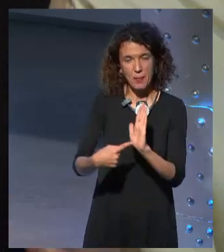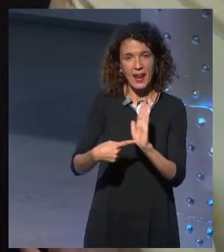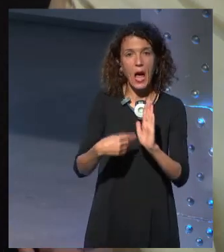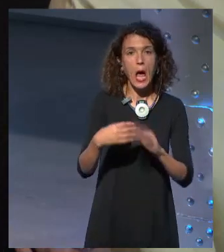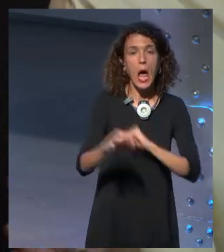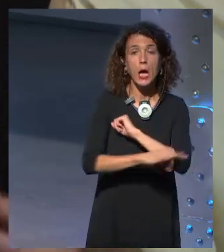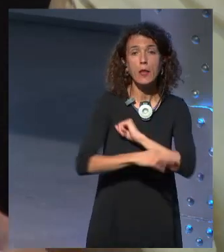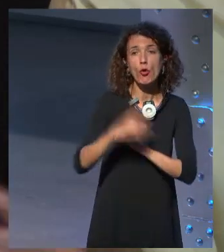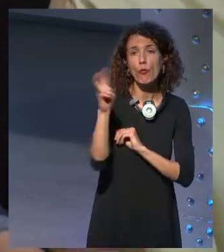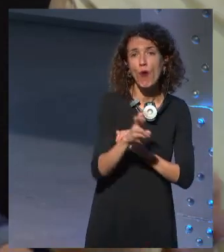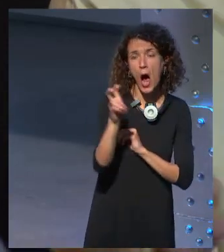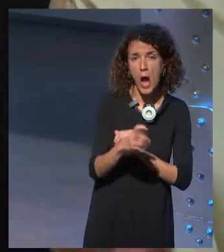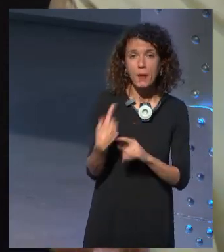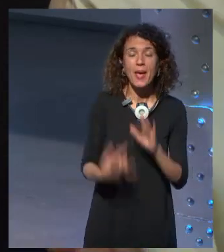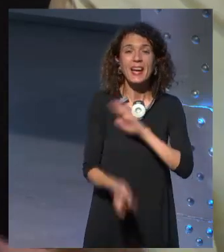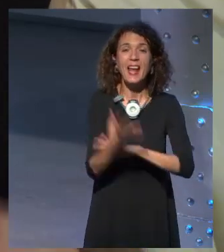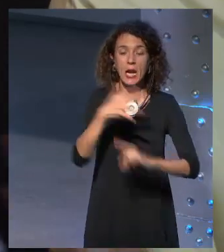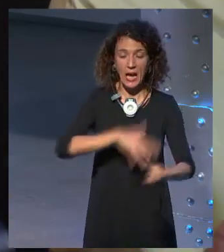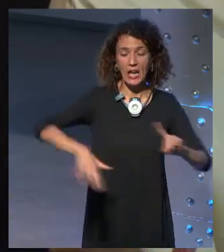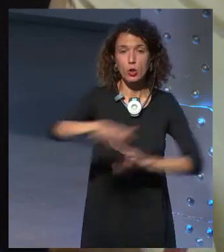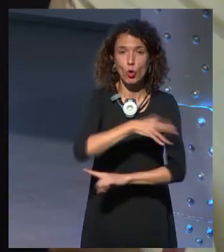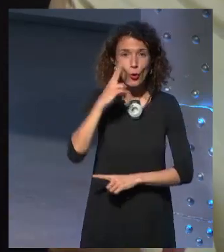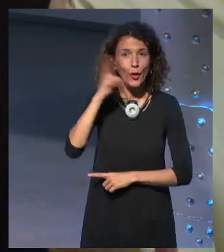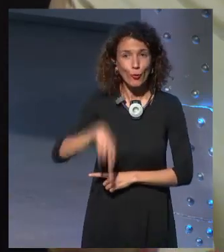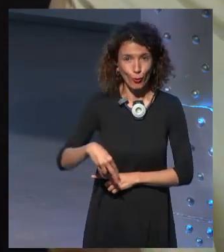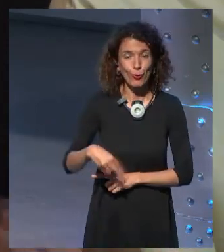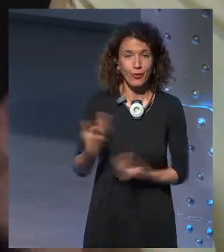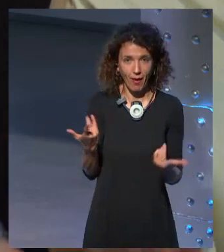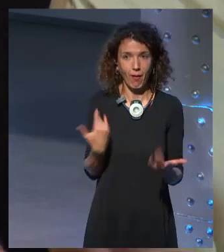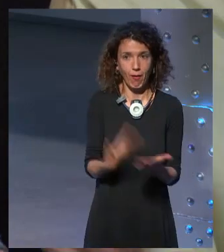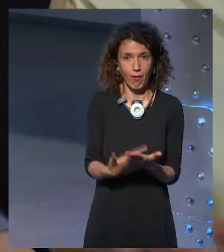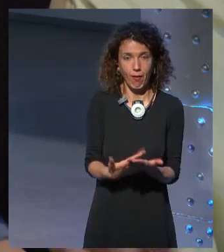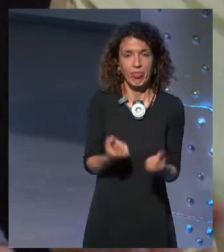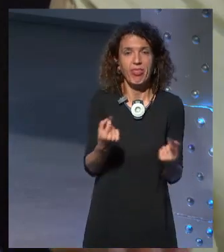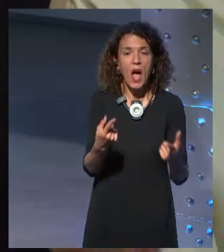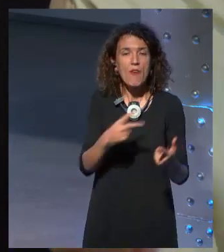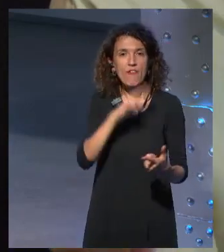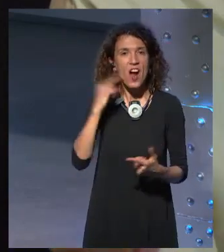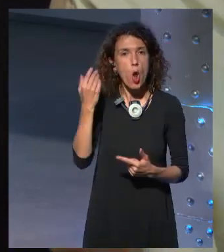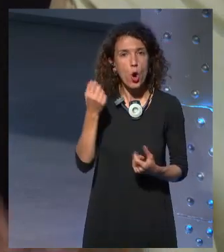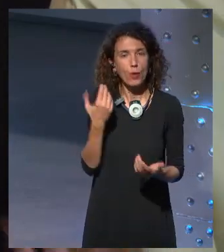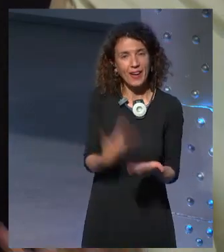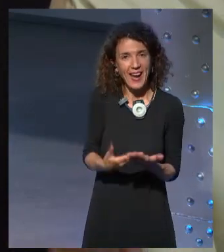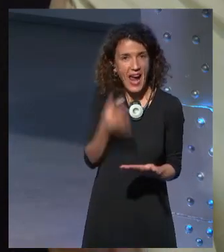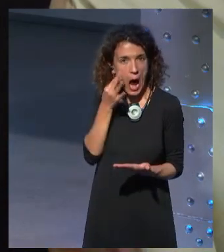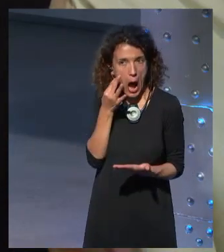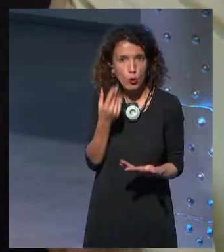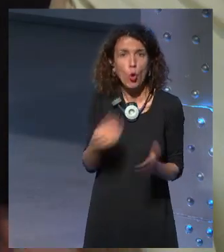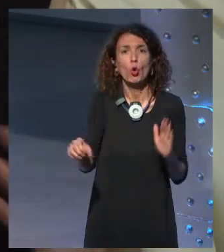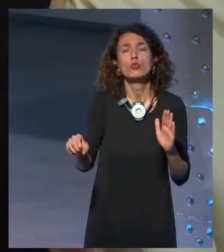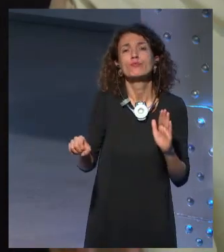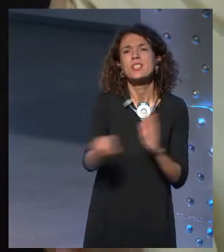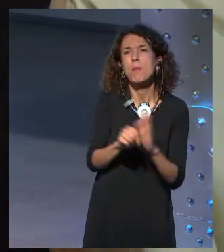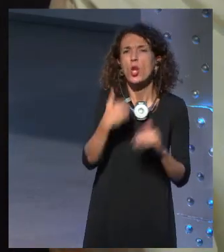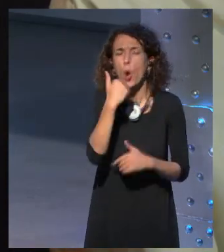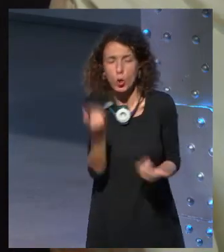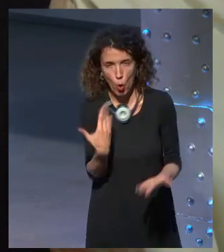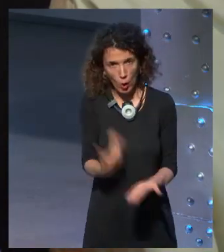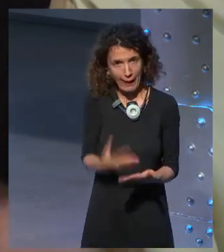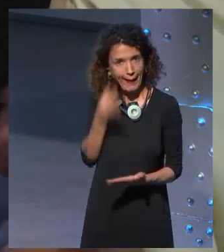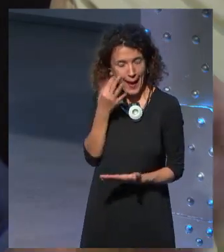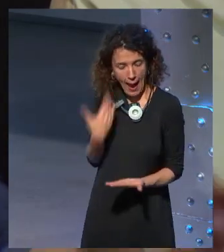talking about for this exercise to acquire value, you have to create an environment that acknowledges the value of those badges, so that it is